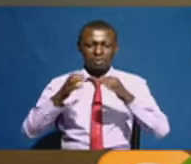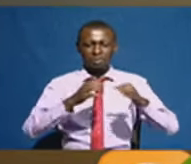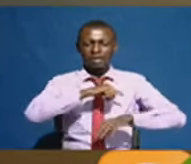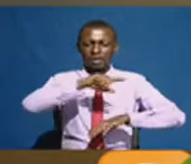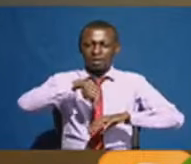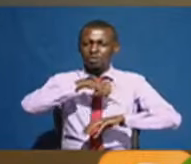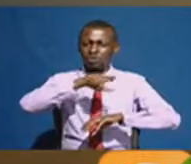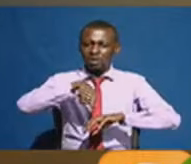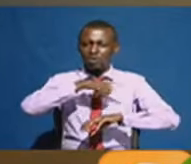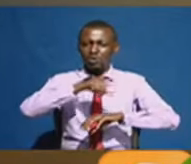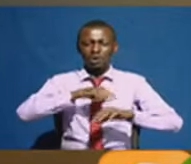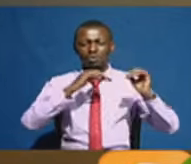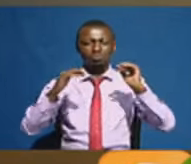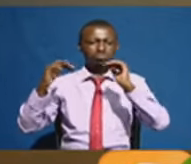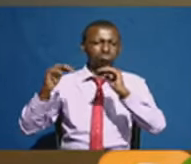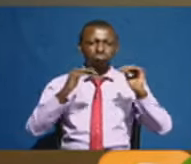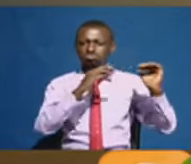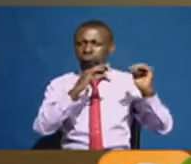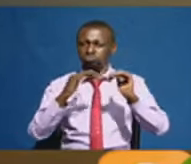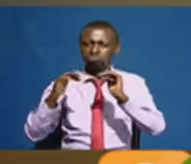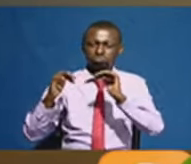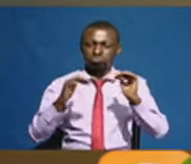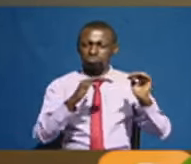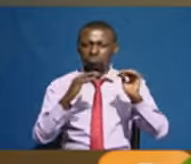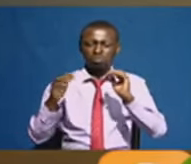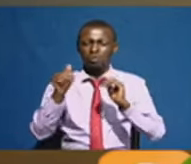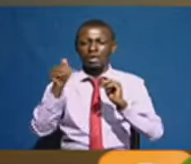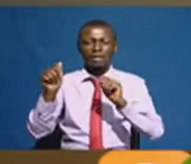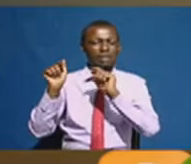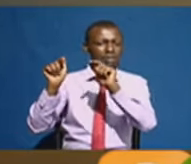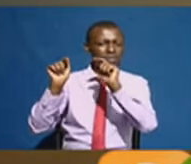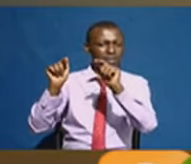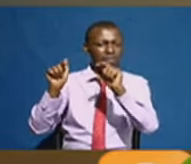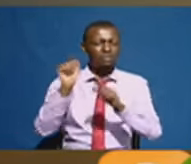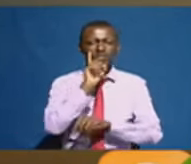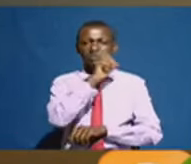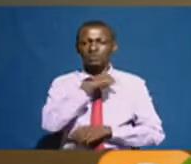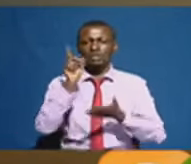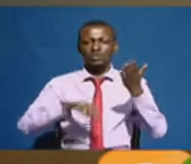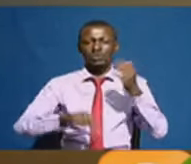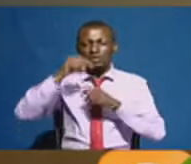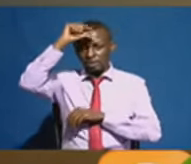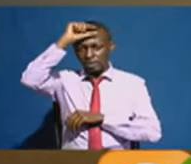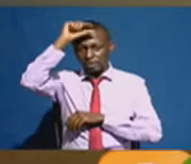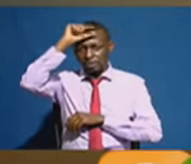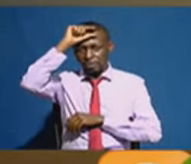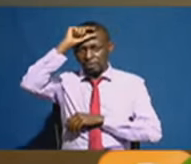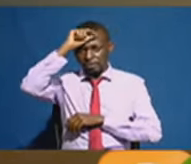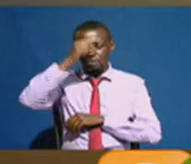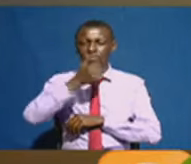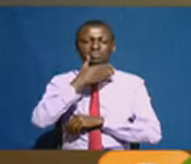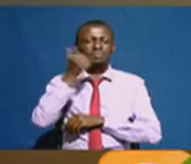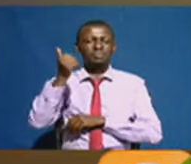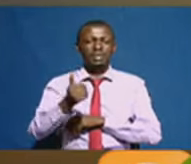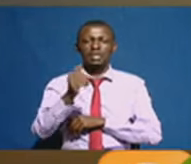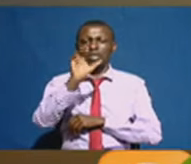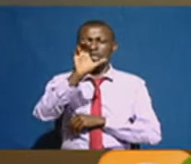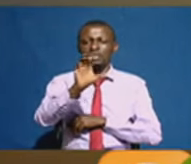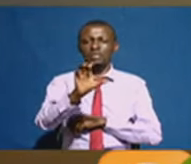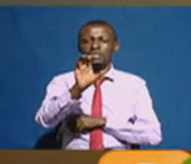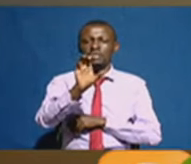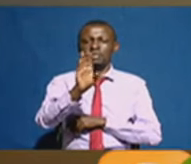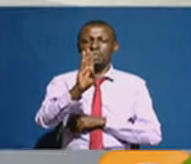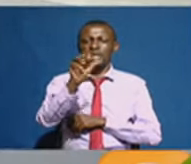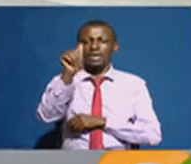back and forth arguments amidst a lot of intimidation. And he says that, and he says the government should simply honor the CBA. Yeah,